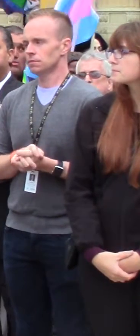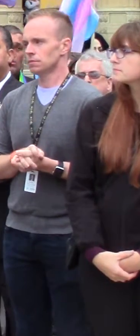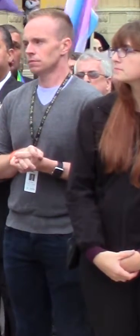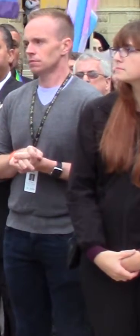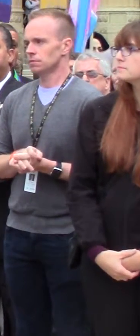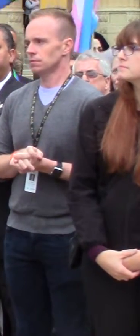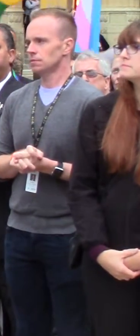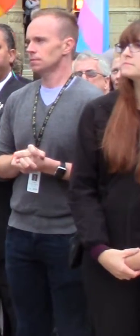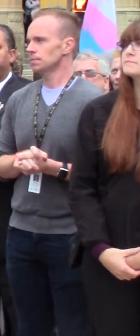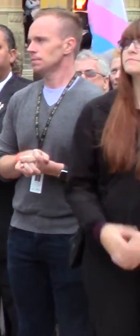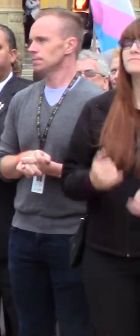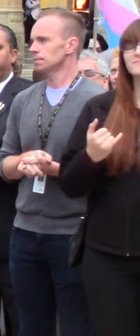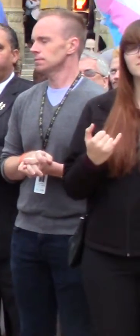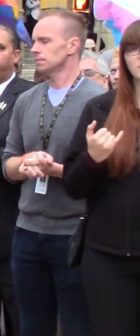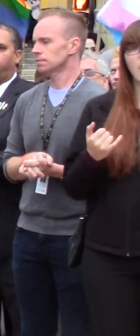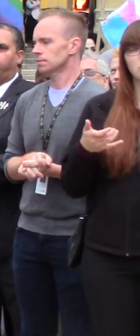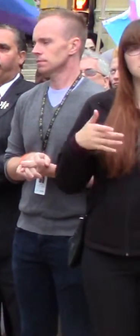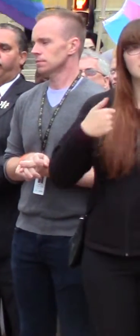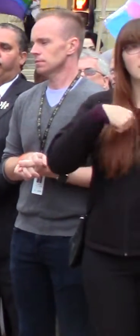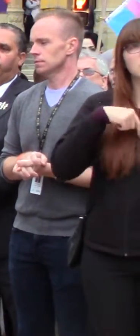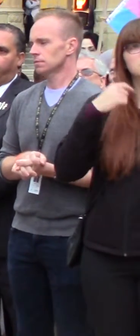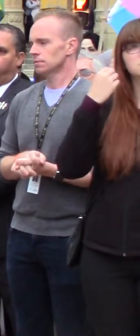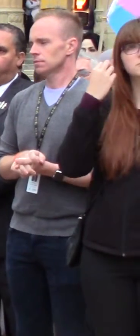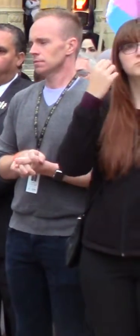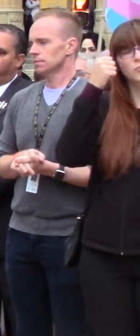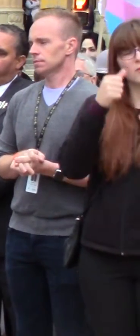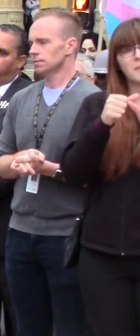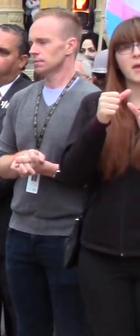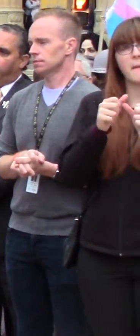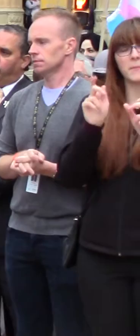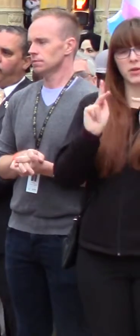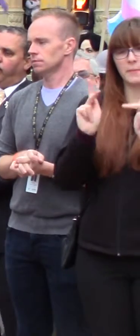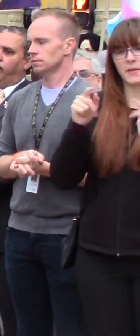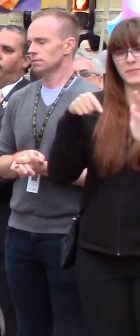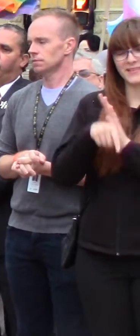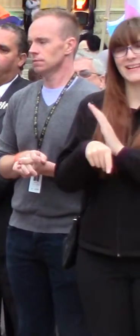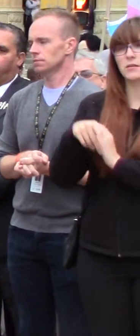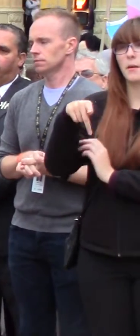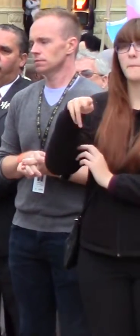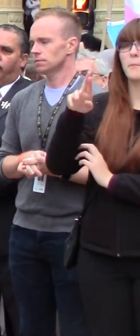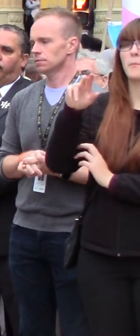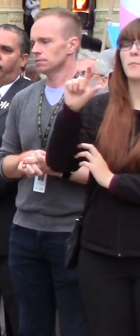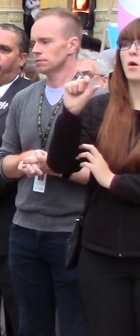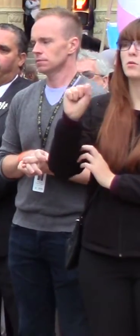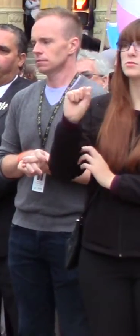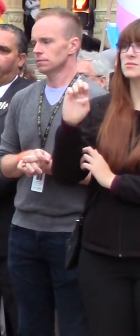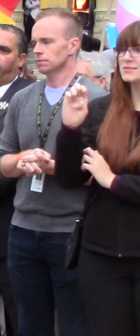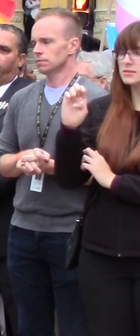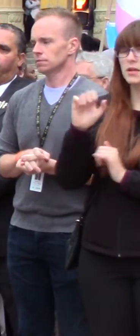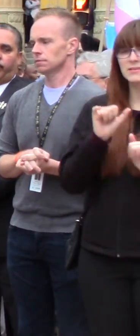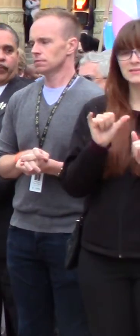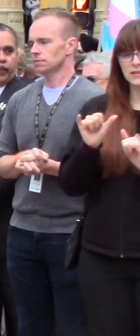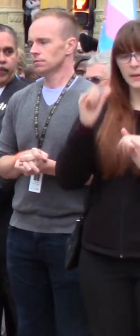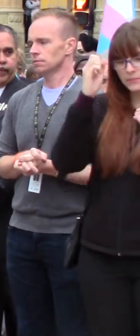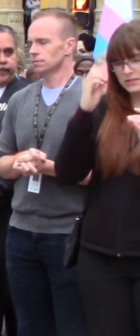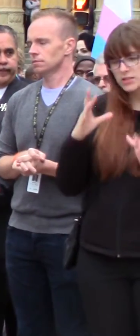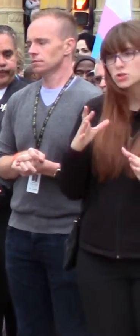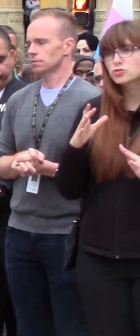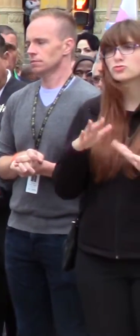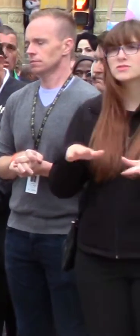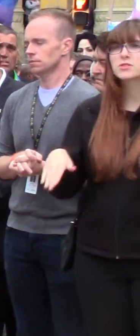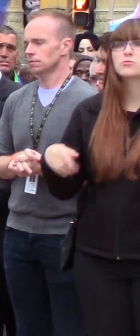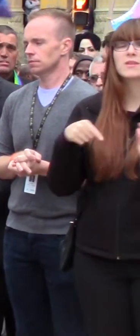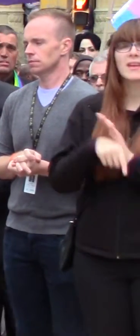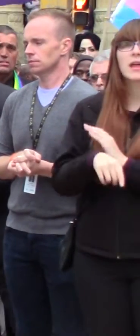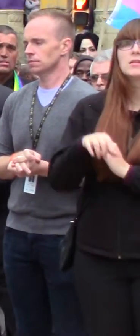So let us remember those who were killed at Pulse, just like we must remember the children and teachers who were killed at Sandy Hook